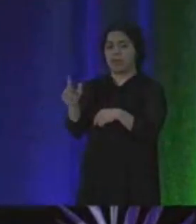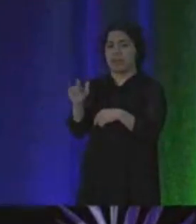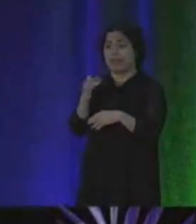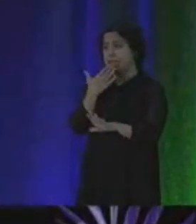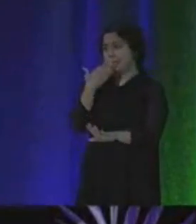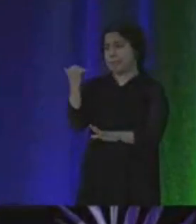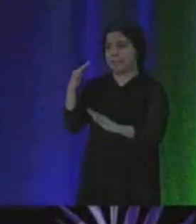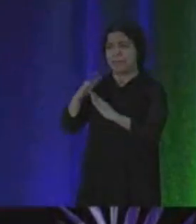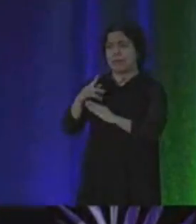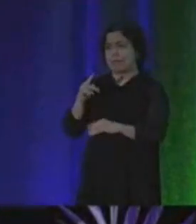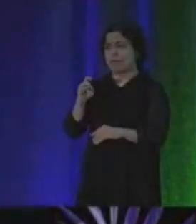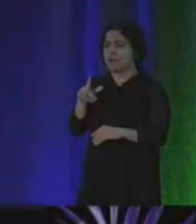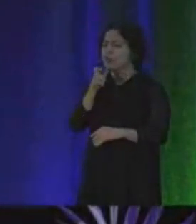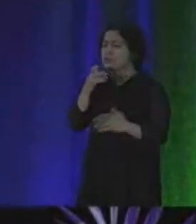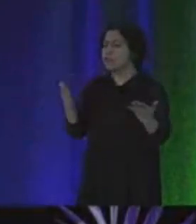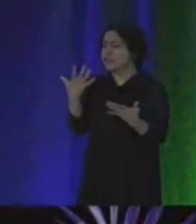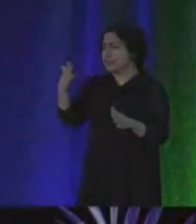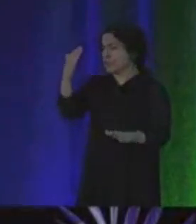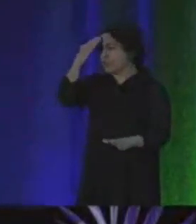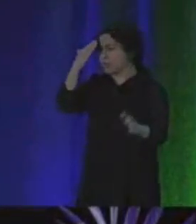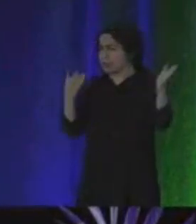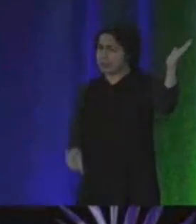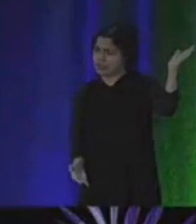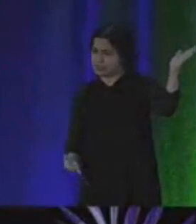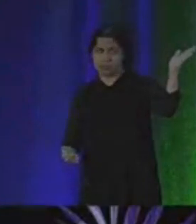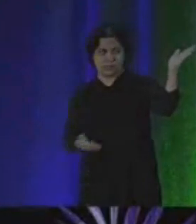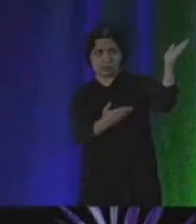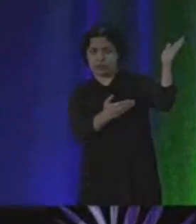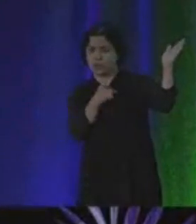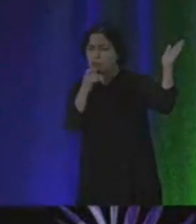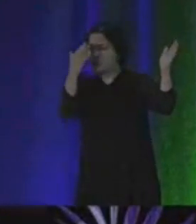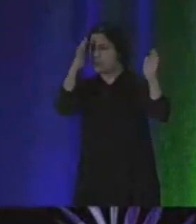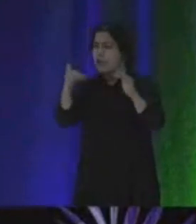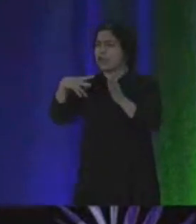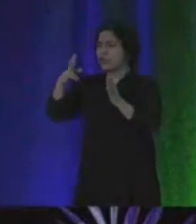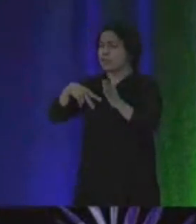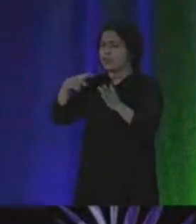I see a show of hands who's familiar with this and who can read a flame chart?